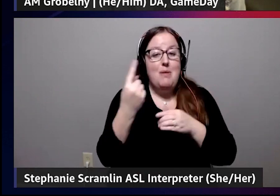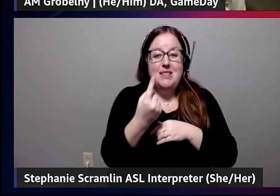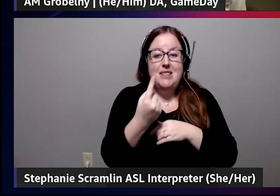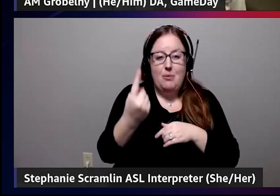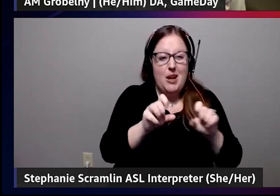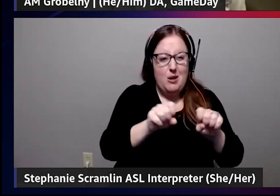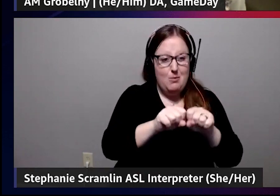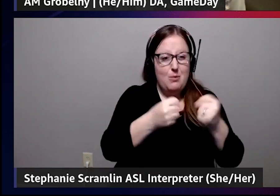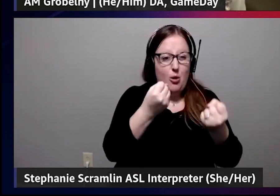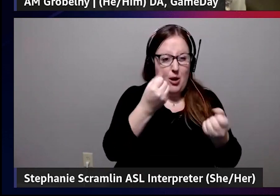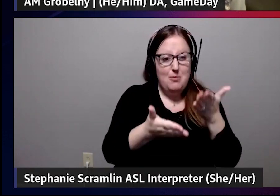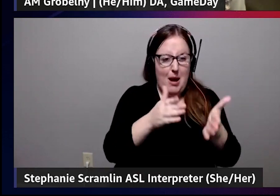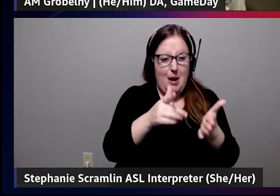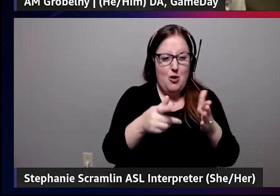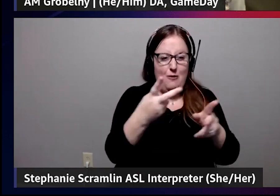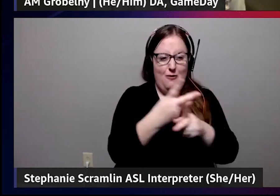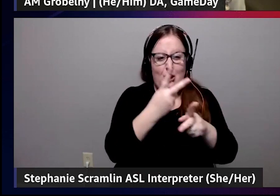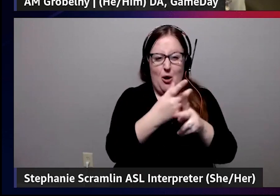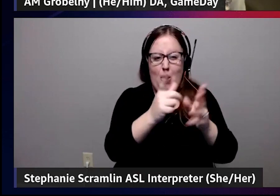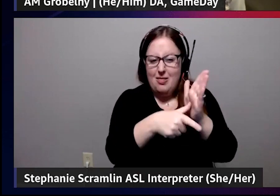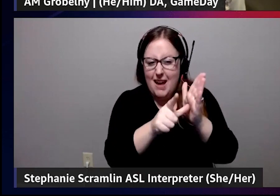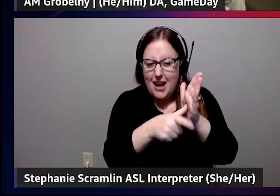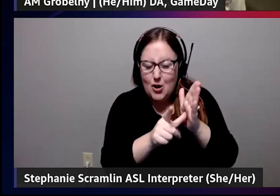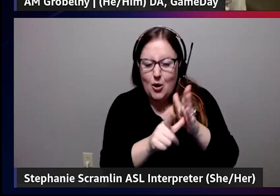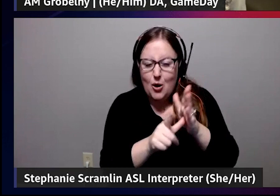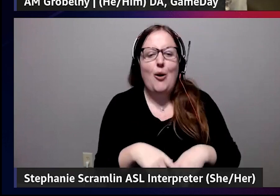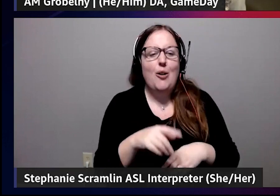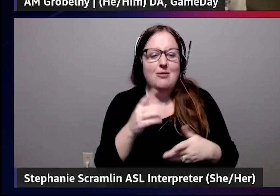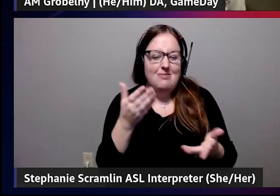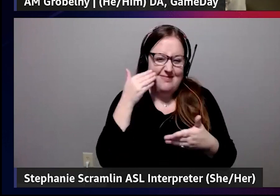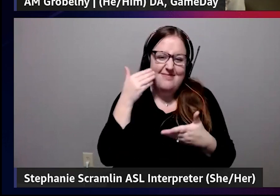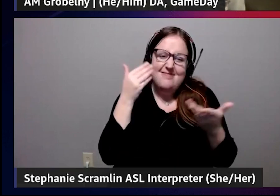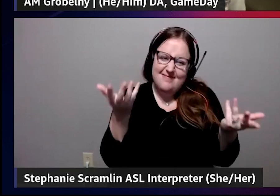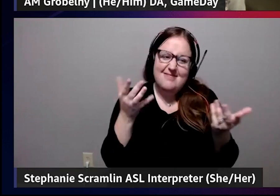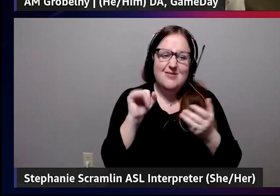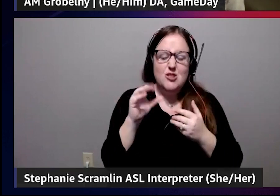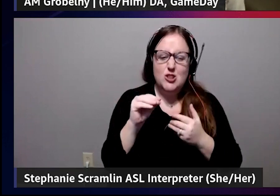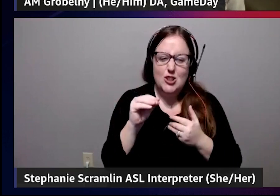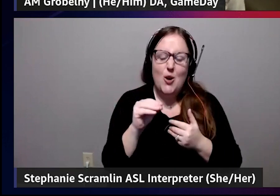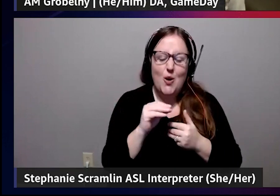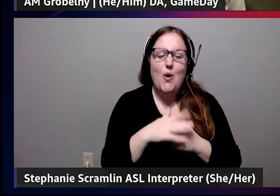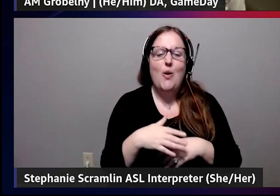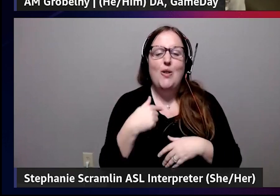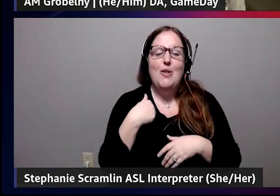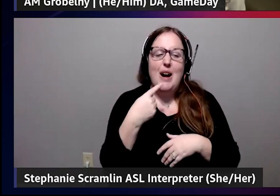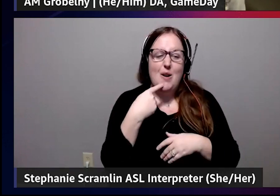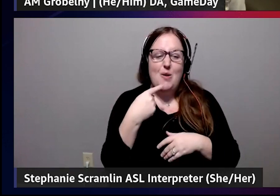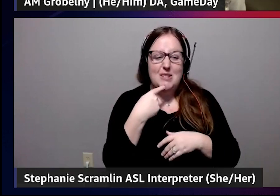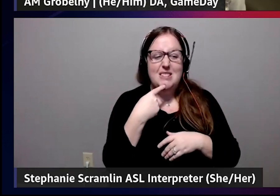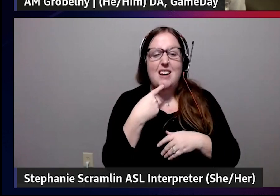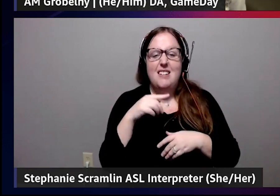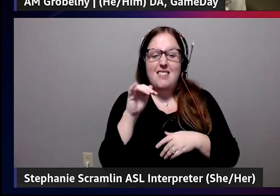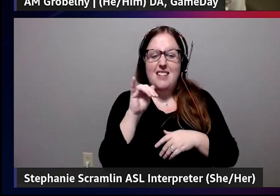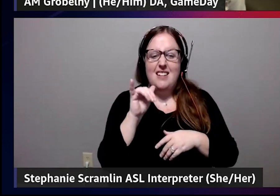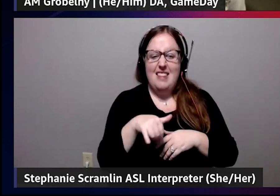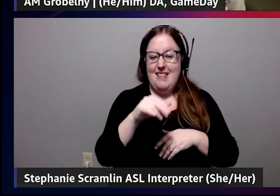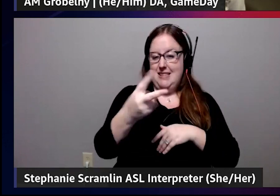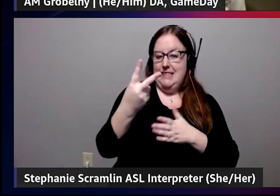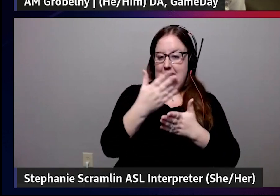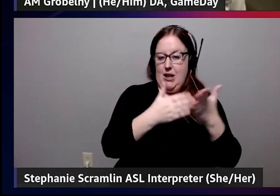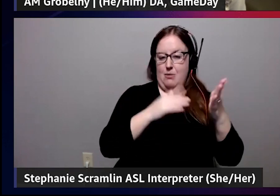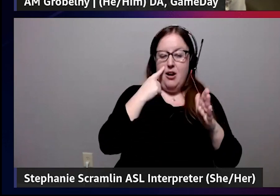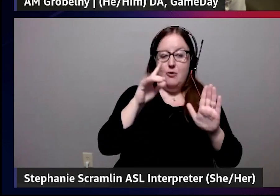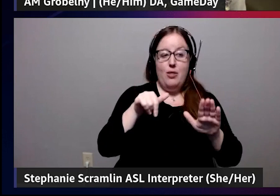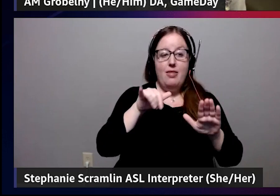that you might find out about later or get calls in the middle of the night. So I would say that is a second part of the